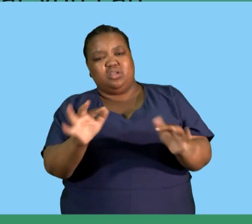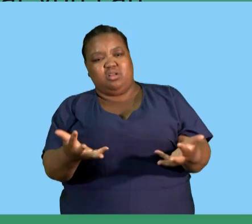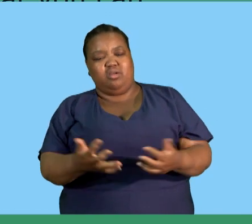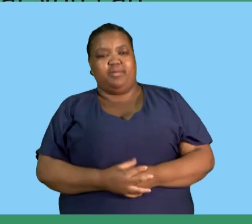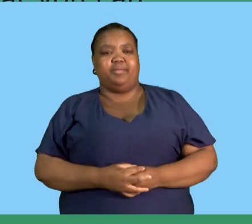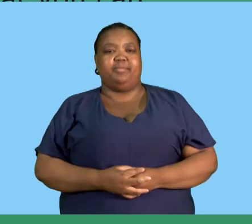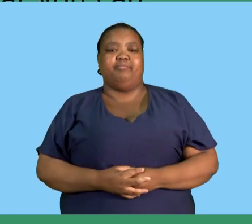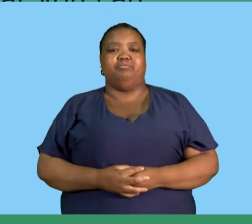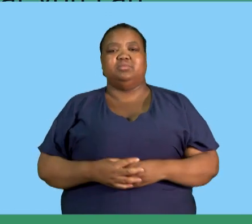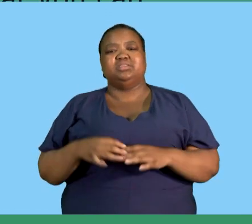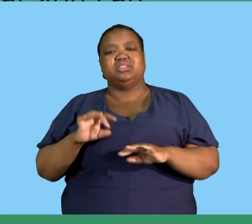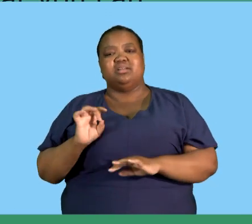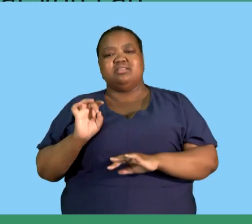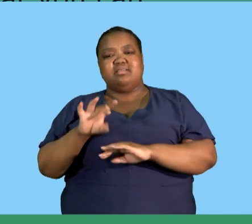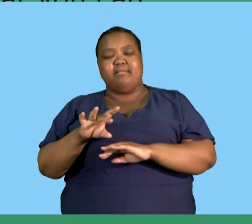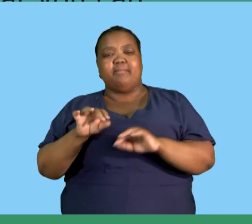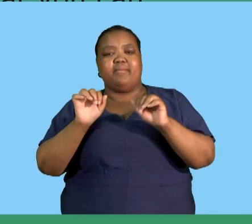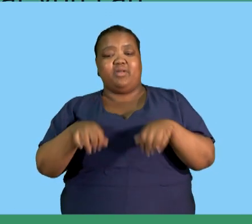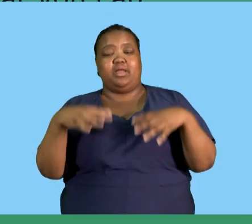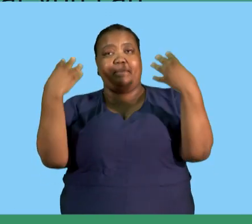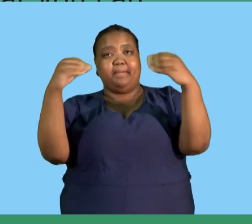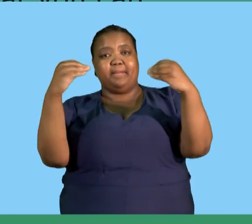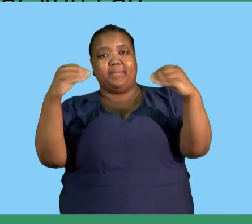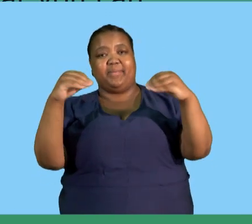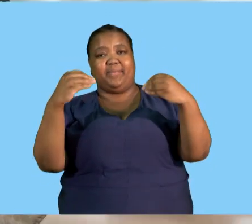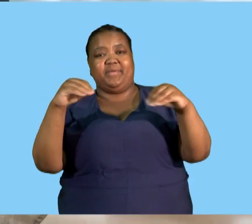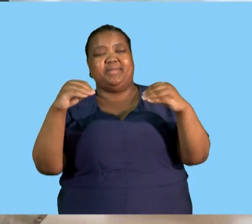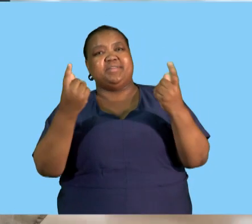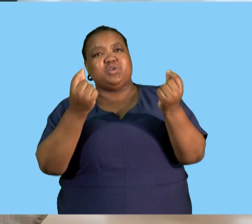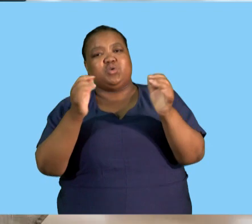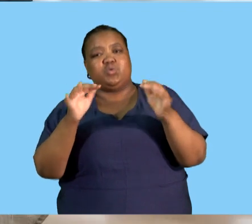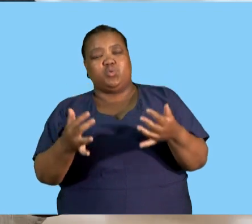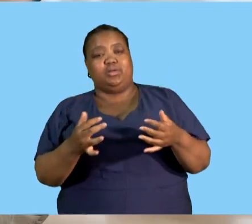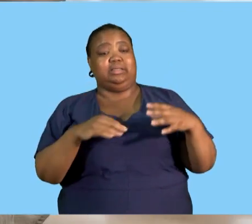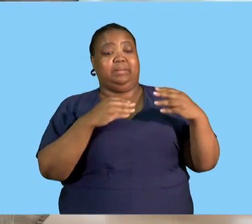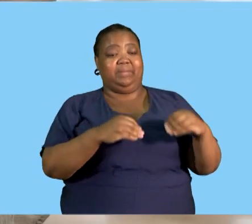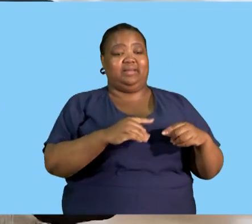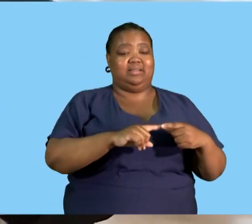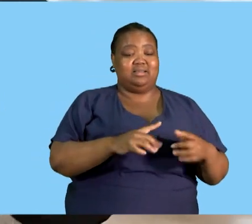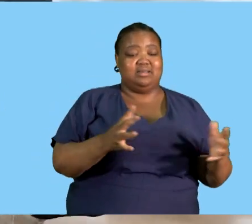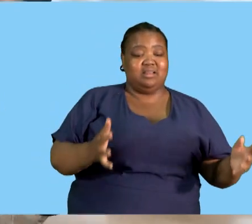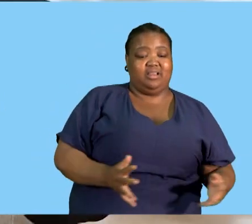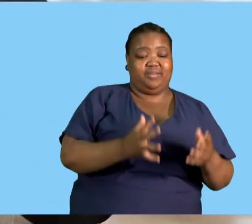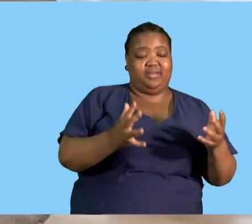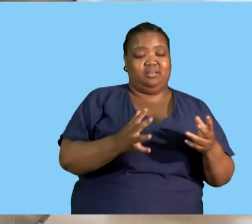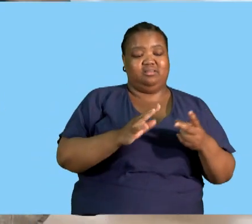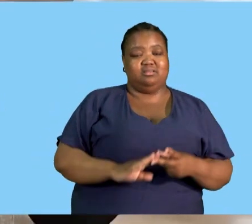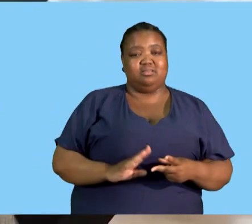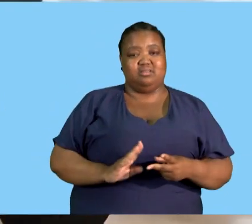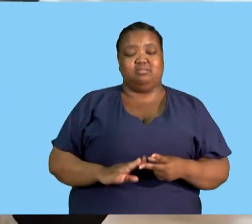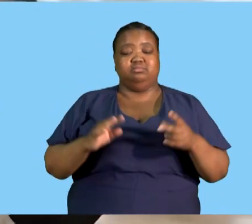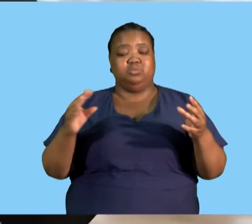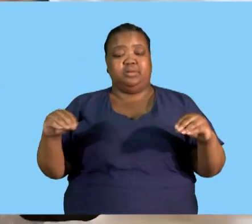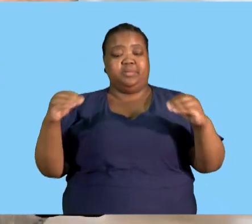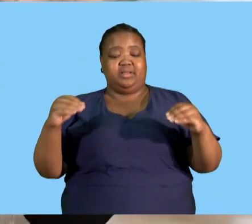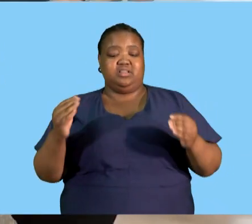just a tip in a way to say, how can the business, what can the business do? The business should encourage, the business should emphasize,